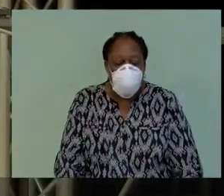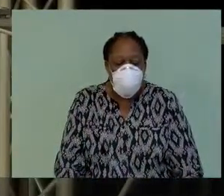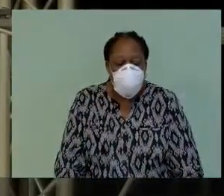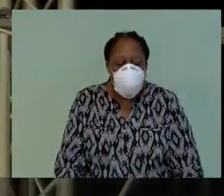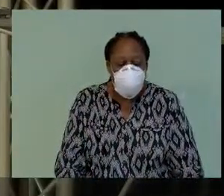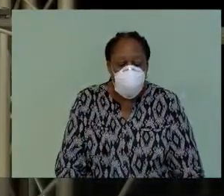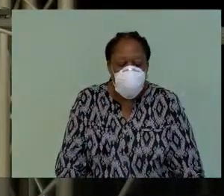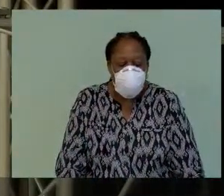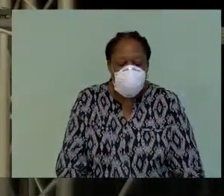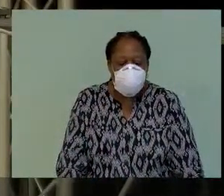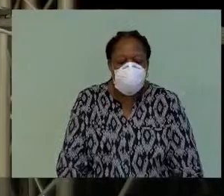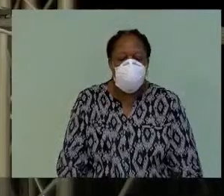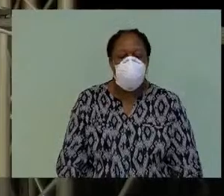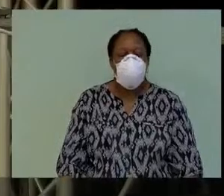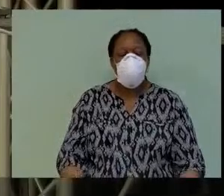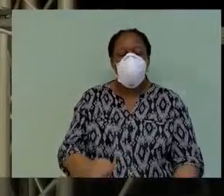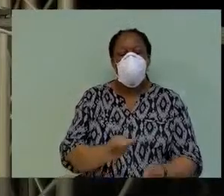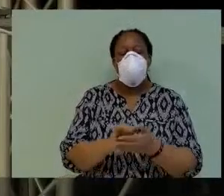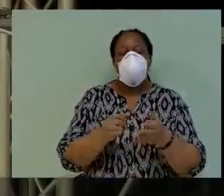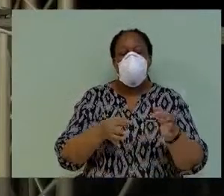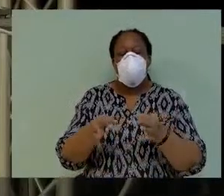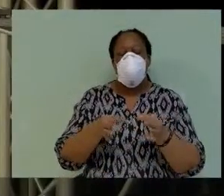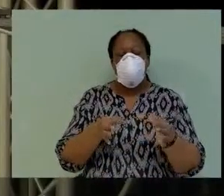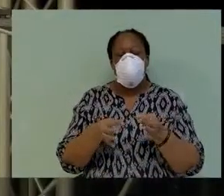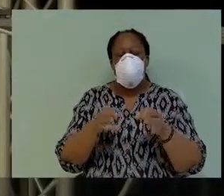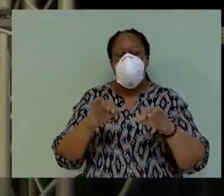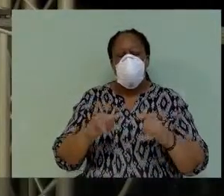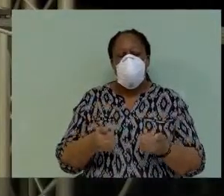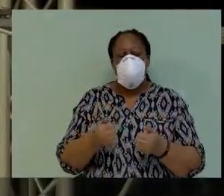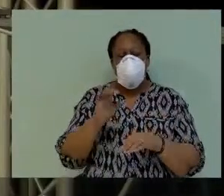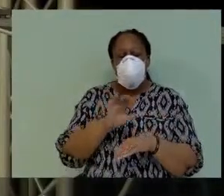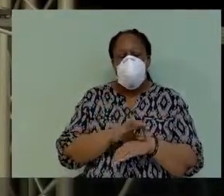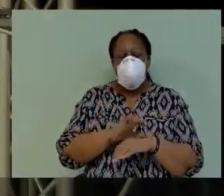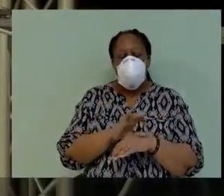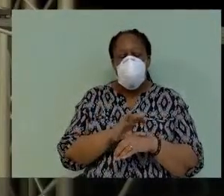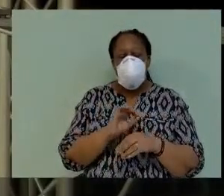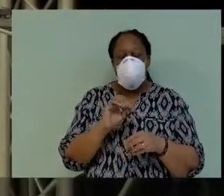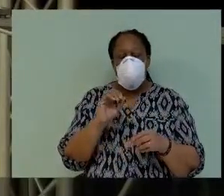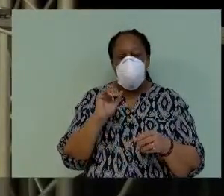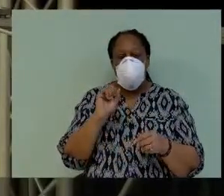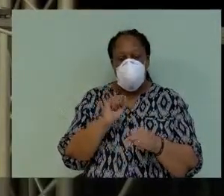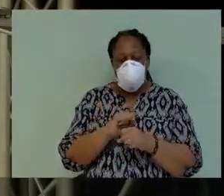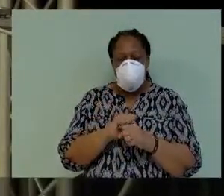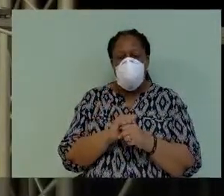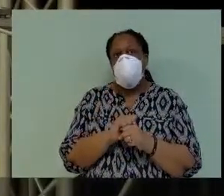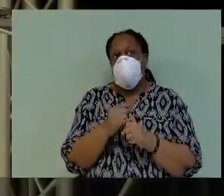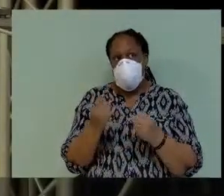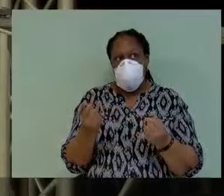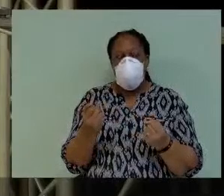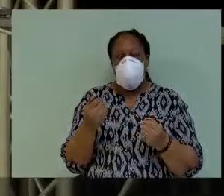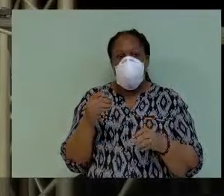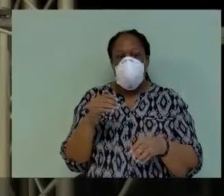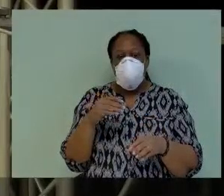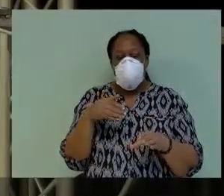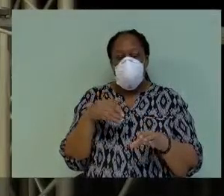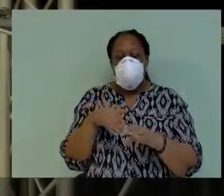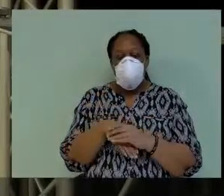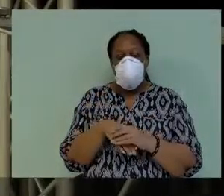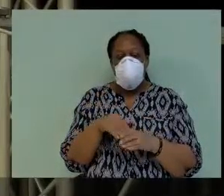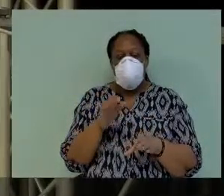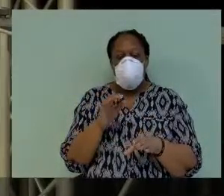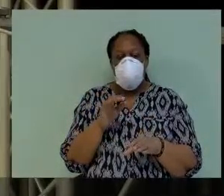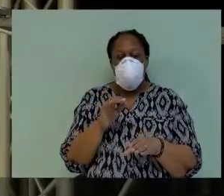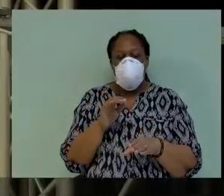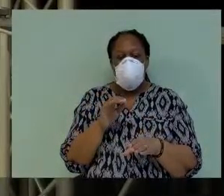the churches will function and operate during this pandemic. So I want to thank Pastor